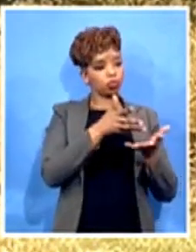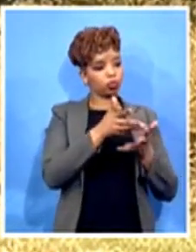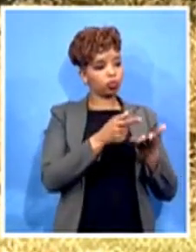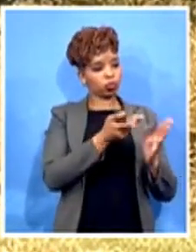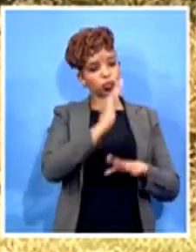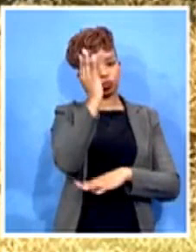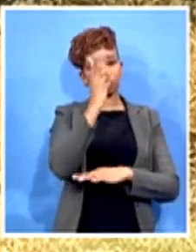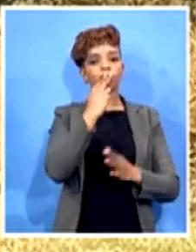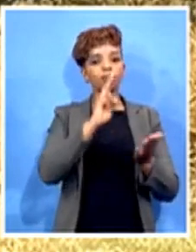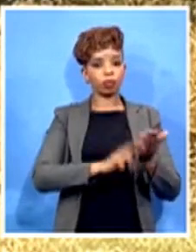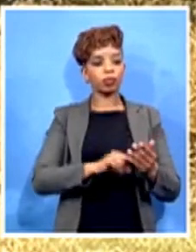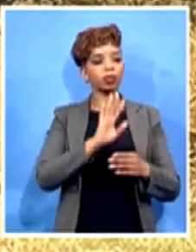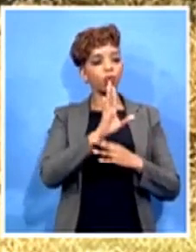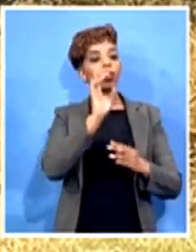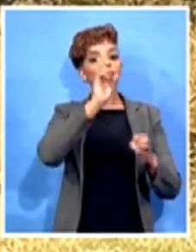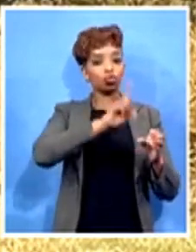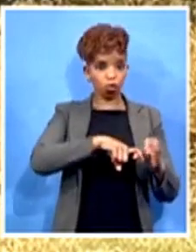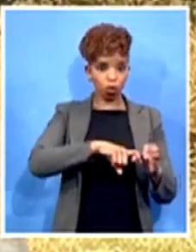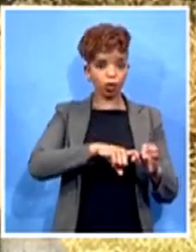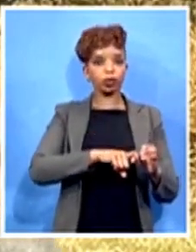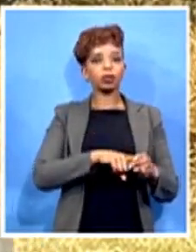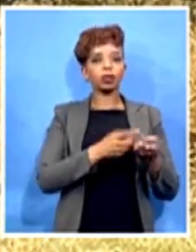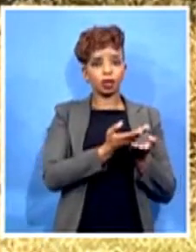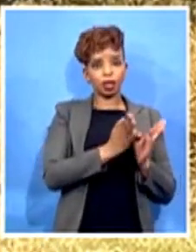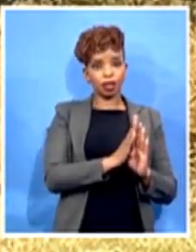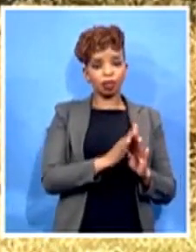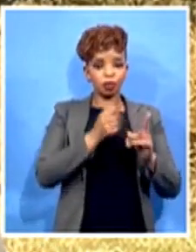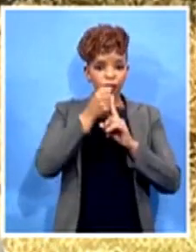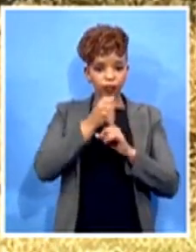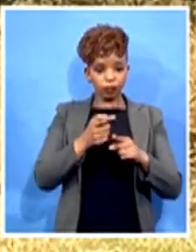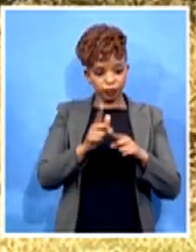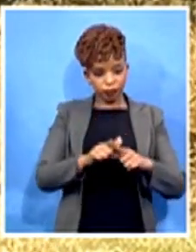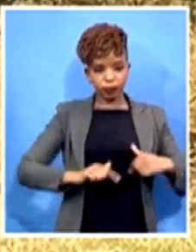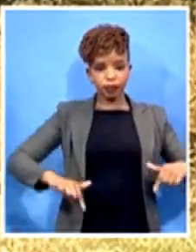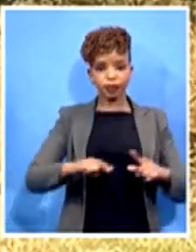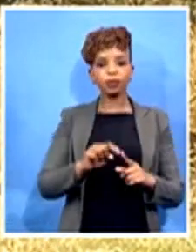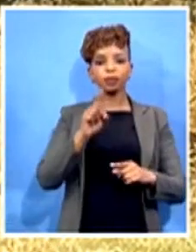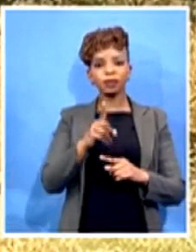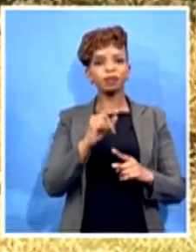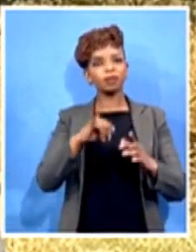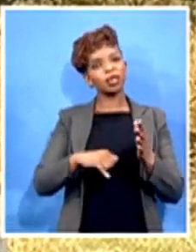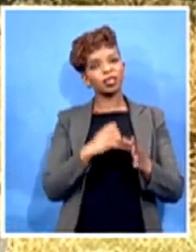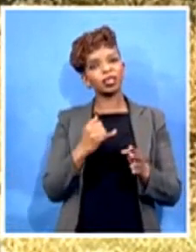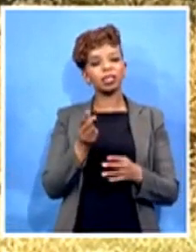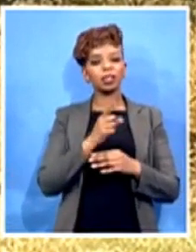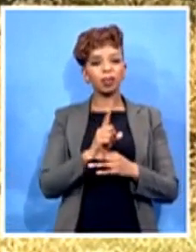the Mpondomise land. But this was just a plot, or maybe a conspiracy, because when